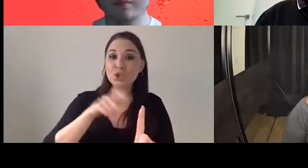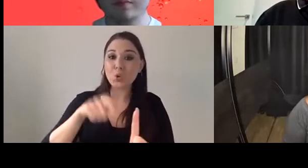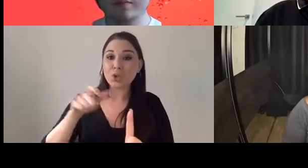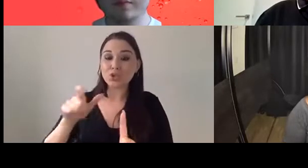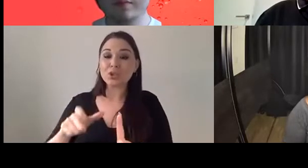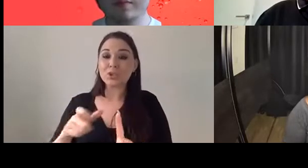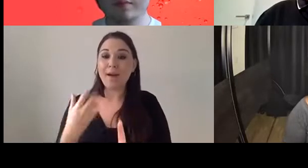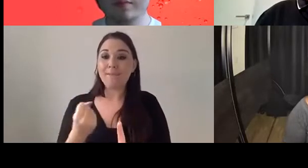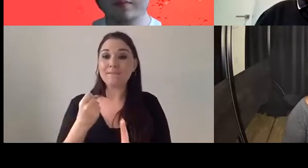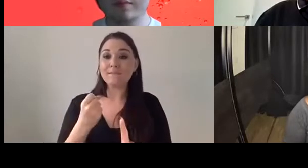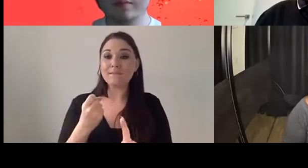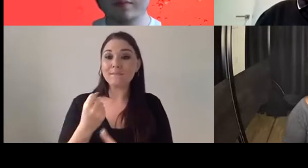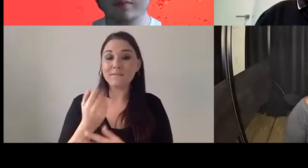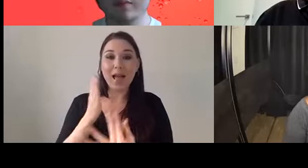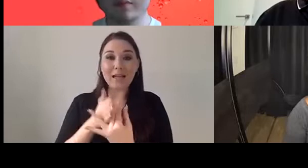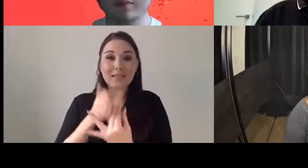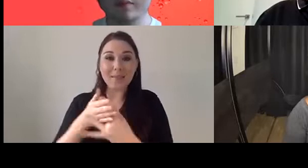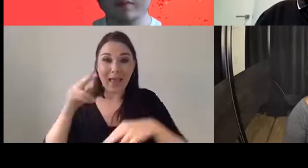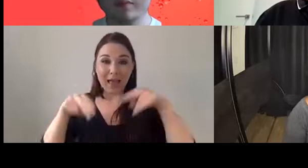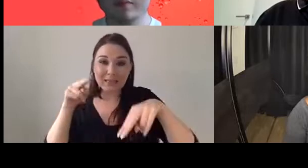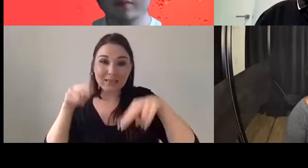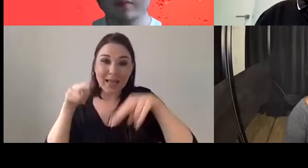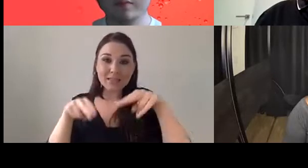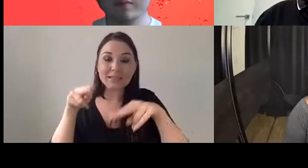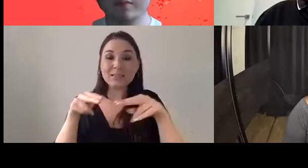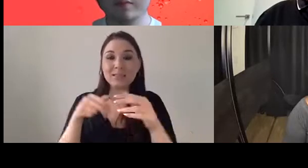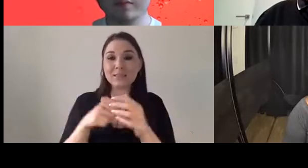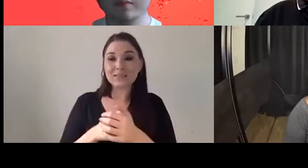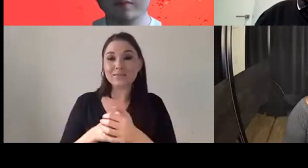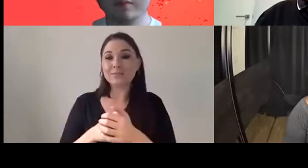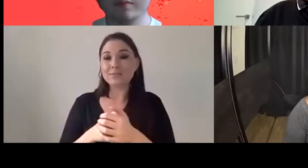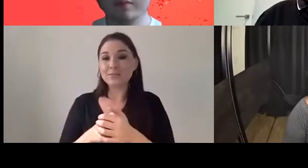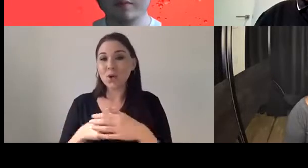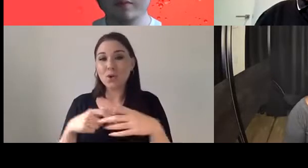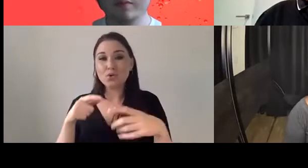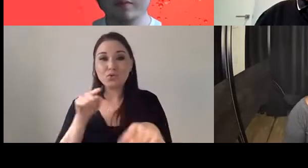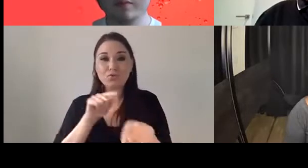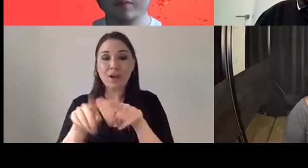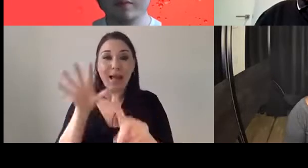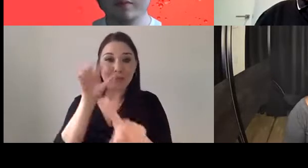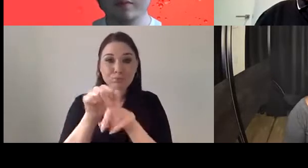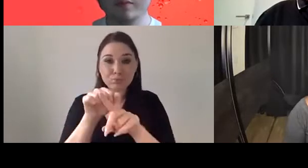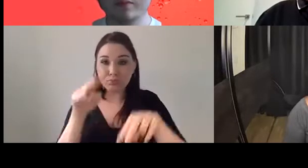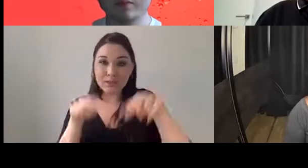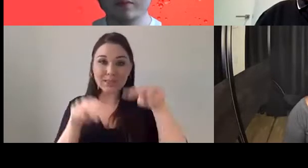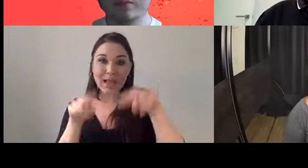accessibility, and they're assessed as part of that as well. And we try and instill the importance of that earlier as well,